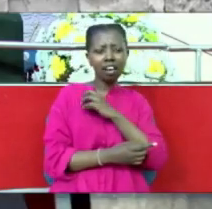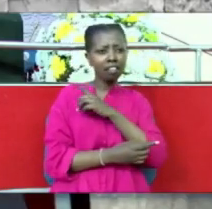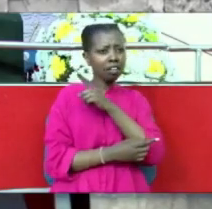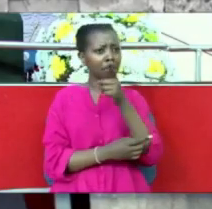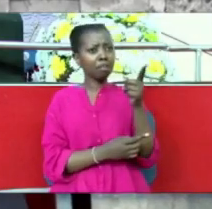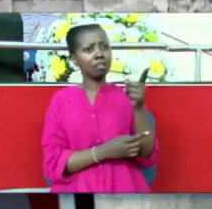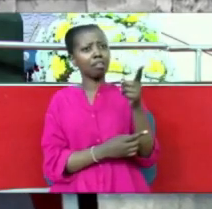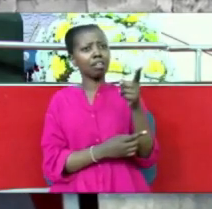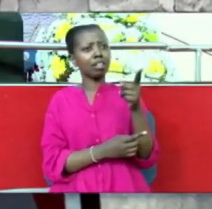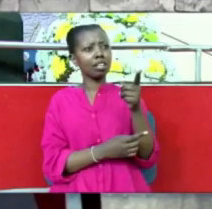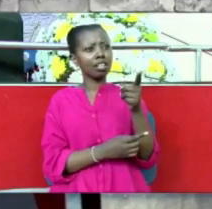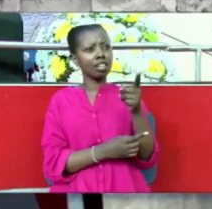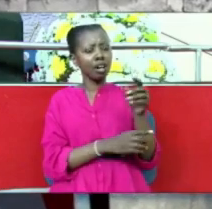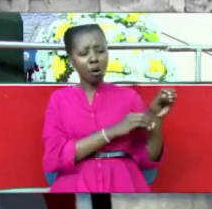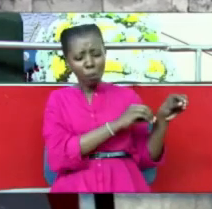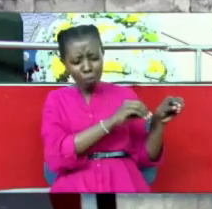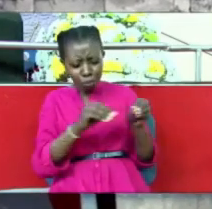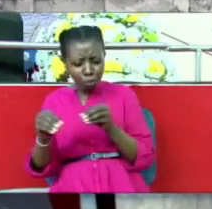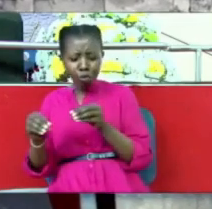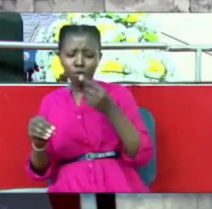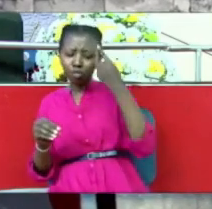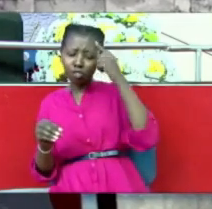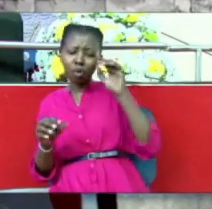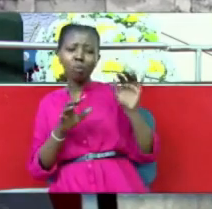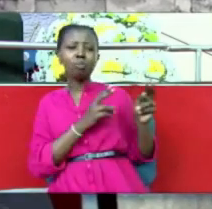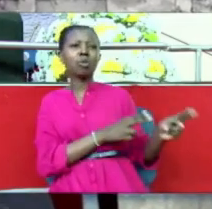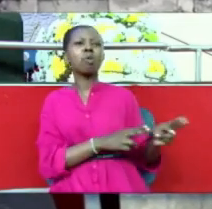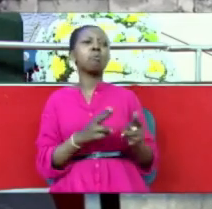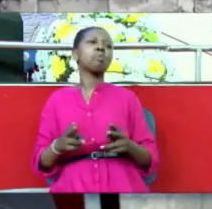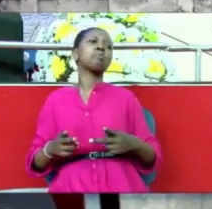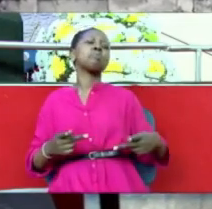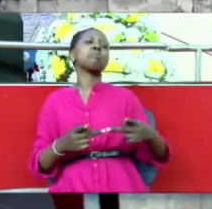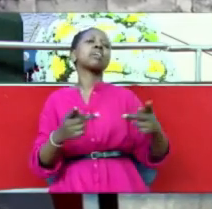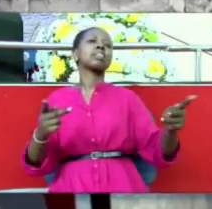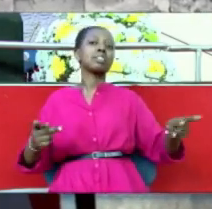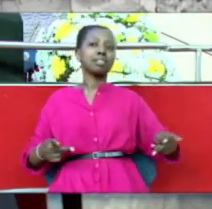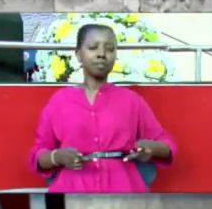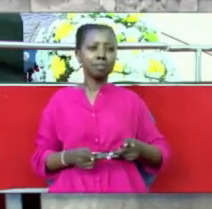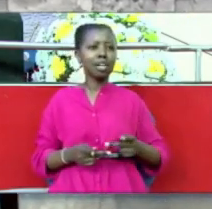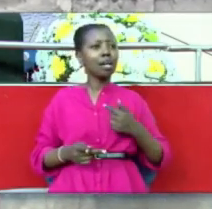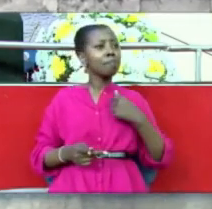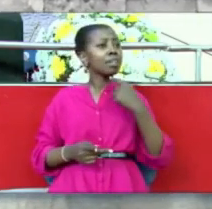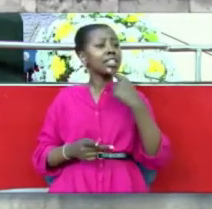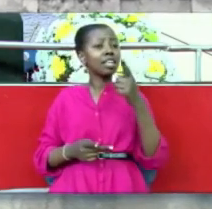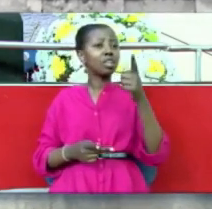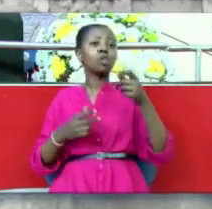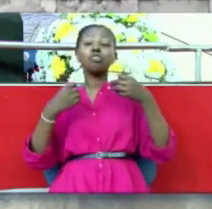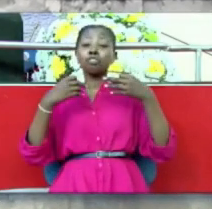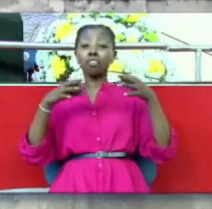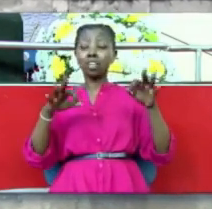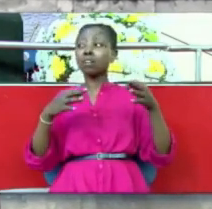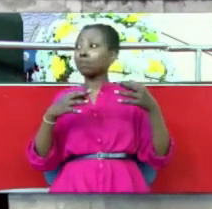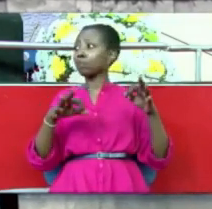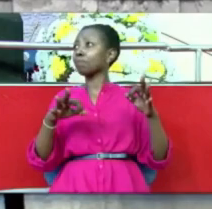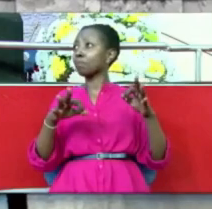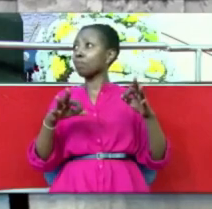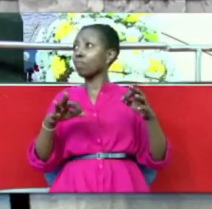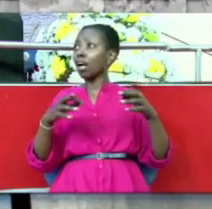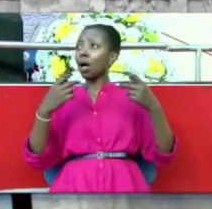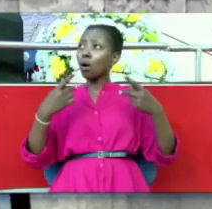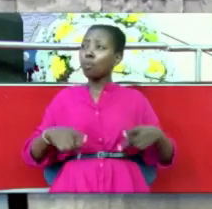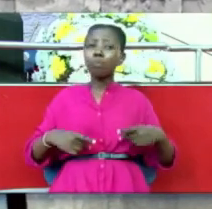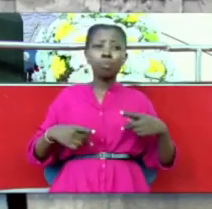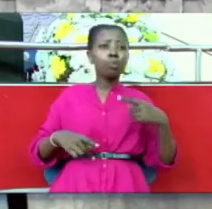But talk from your common places. And I'm telling you for free. Na nakwambia bure. People